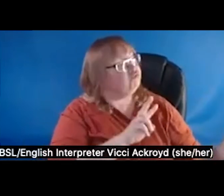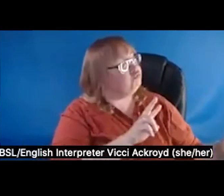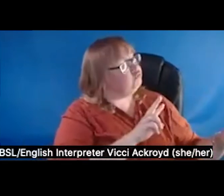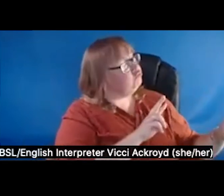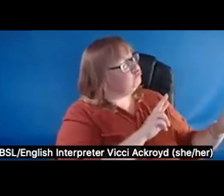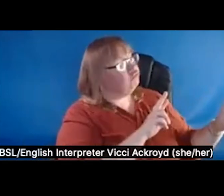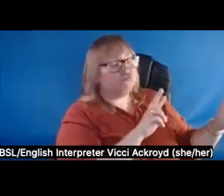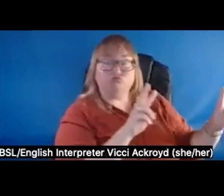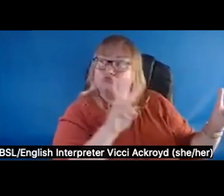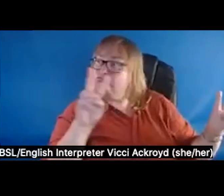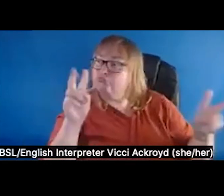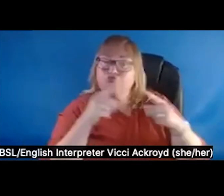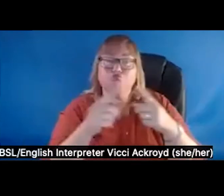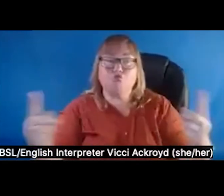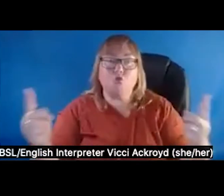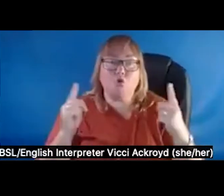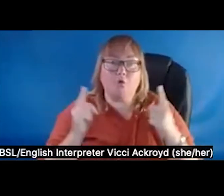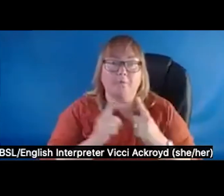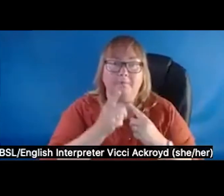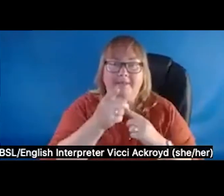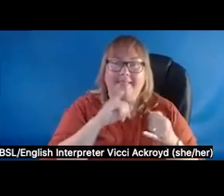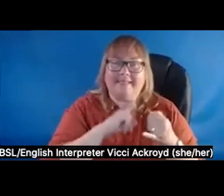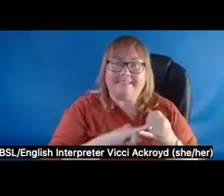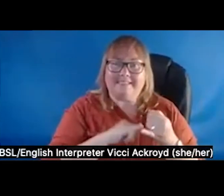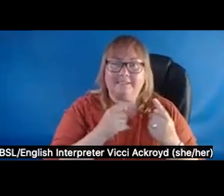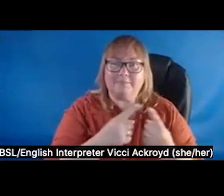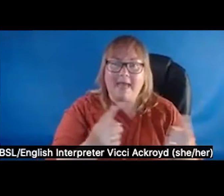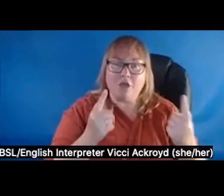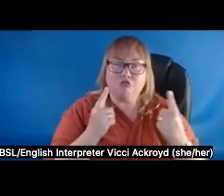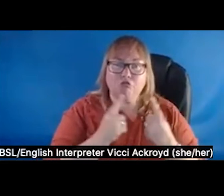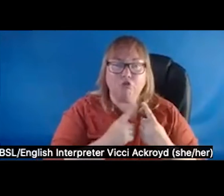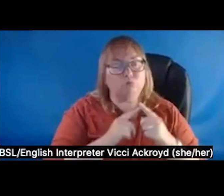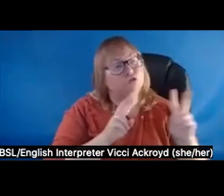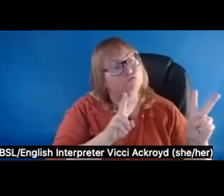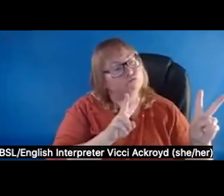I'm in my spare room in the house, so I'm just taking that in.